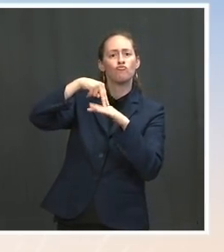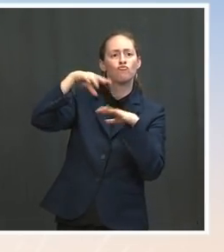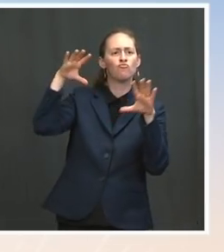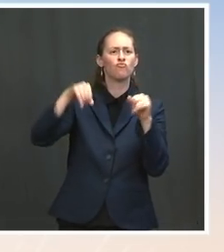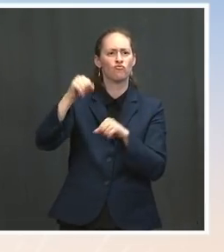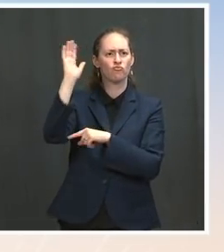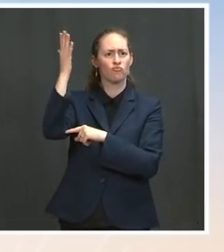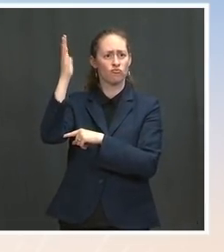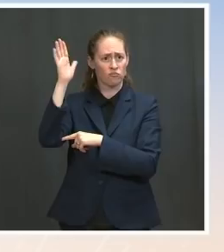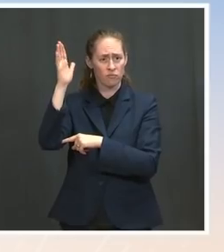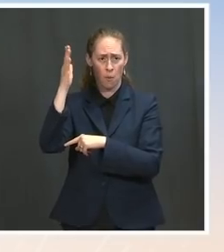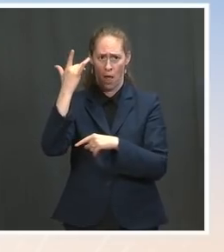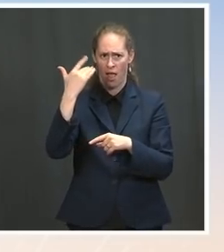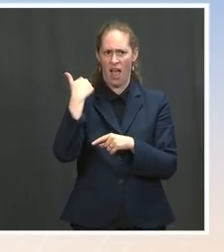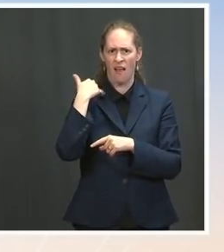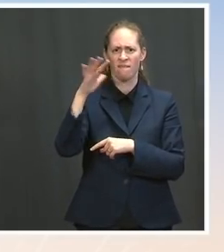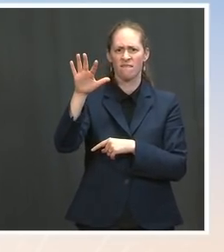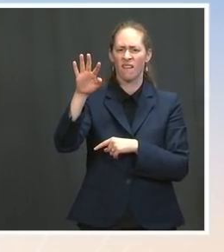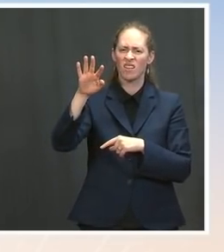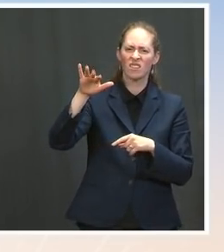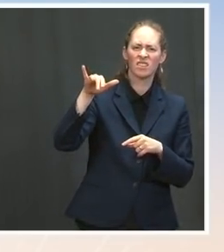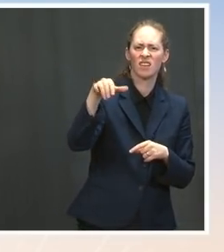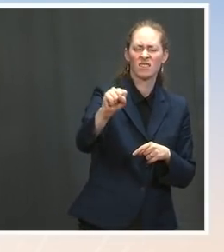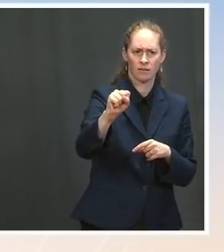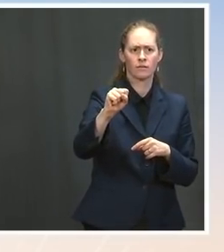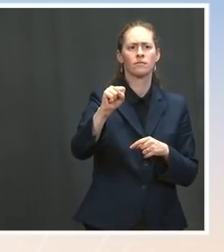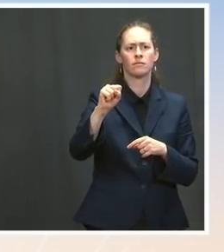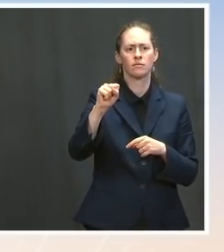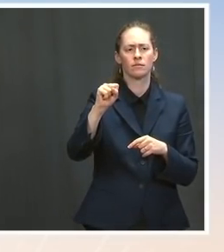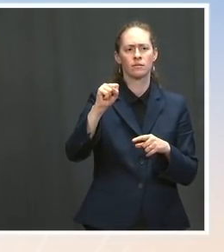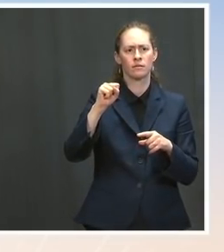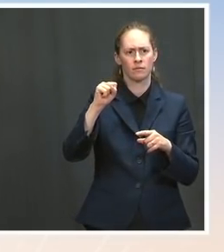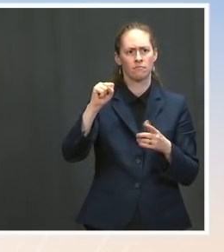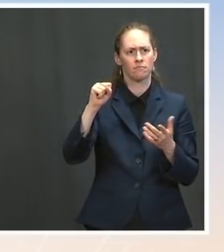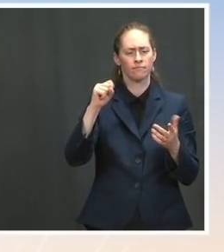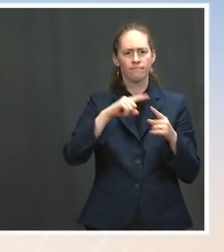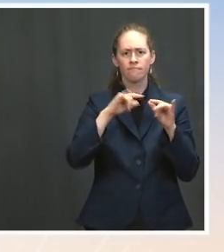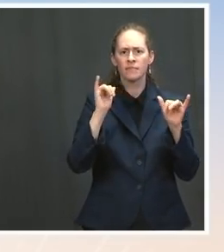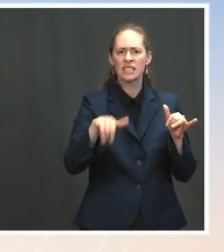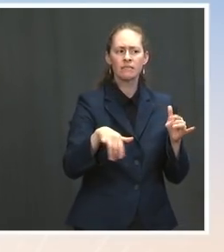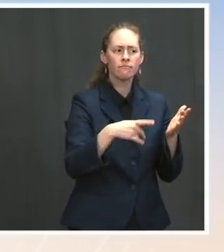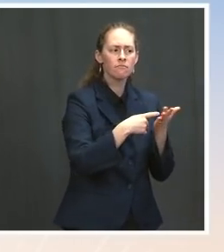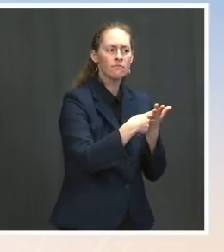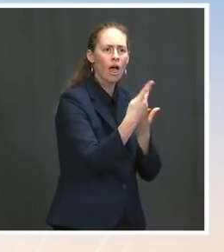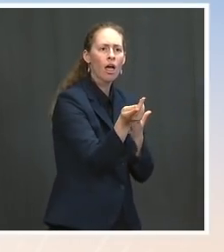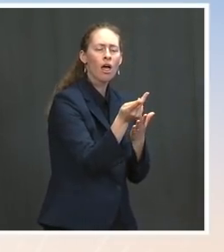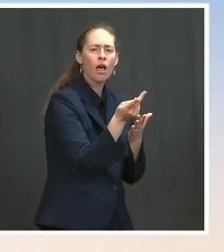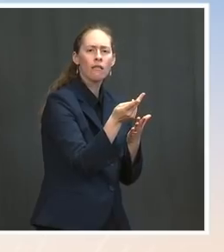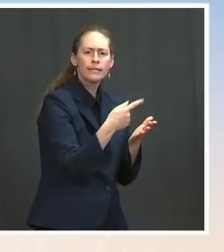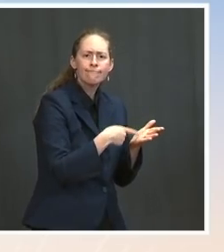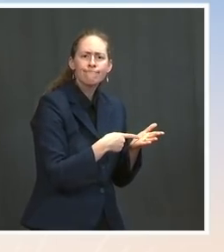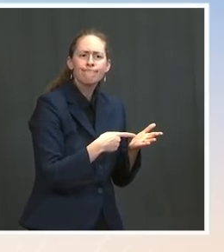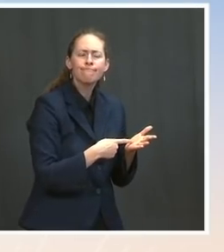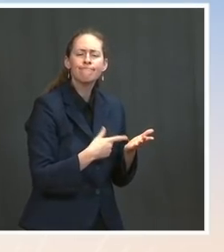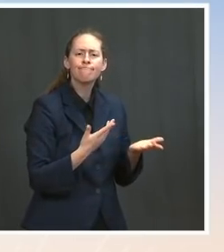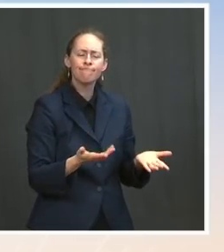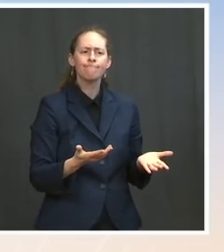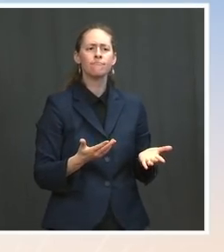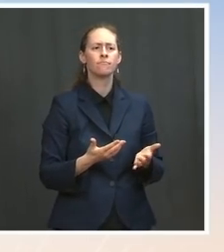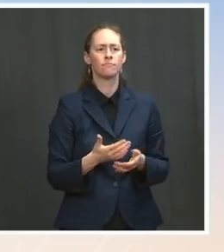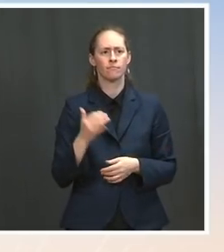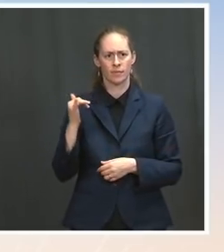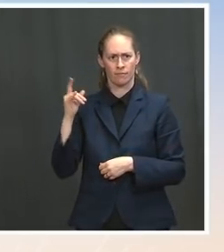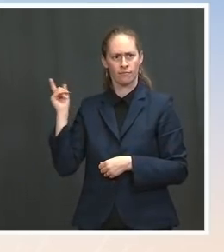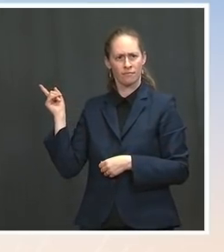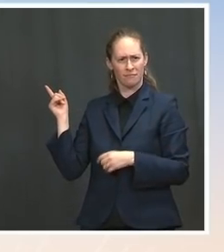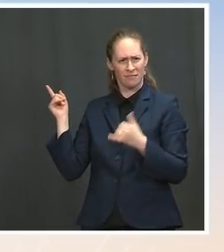votes, the bill failed. This is an insurrection that the president has called an unprecedented assault. I'm curious if that math makes sense